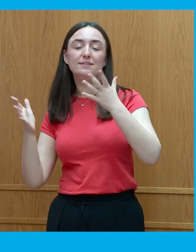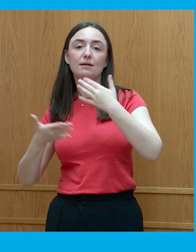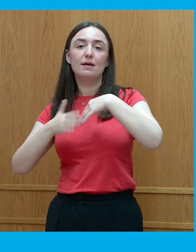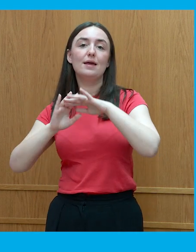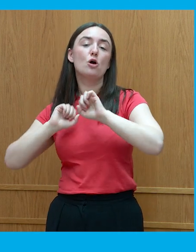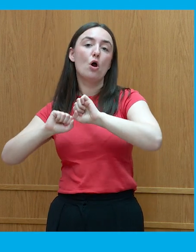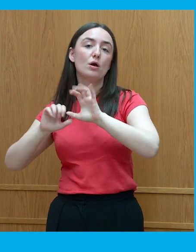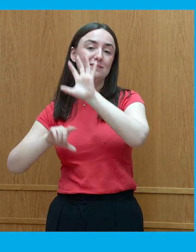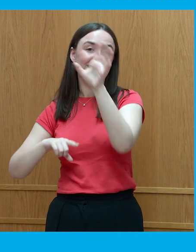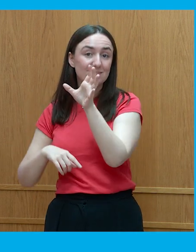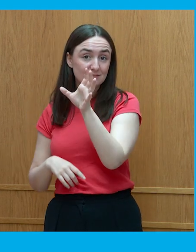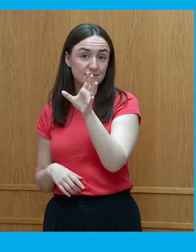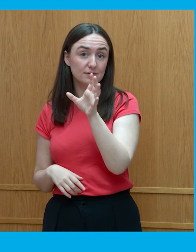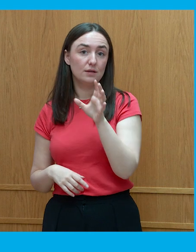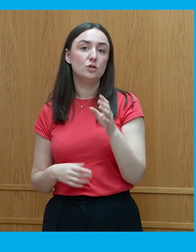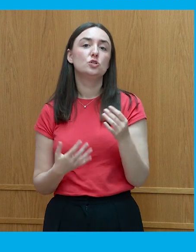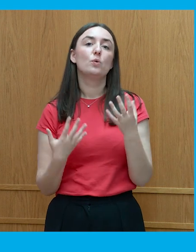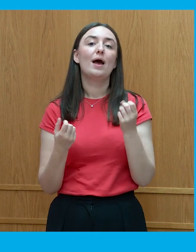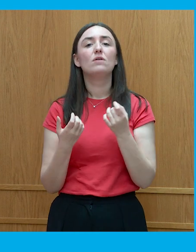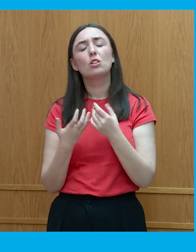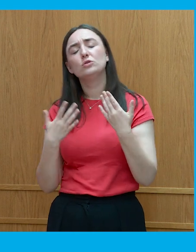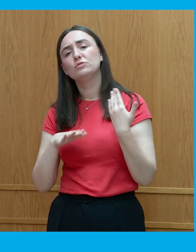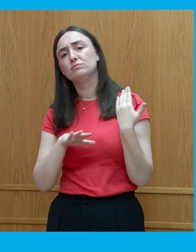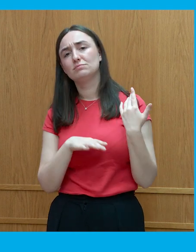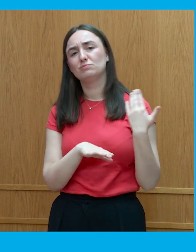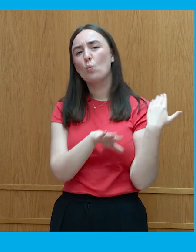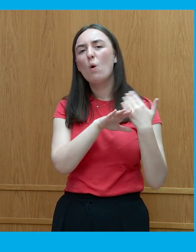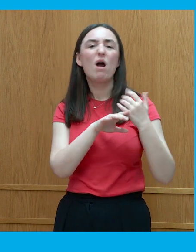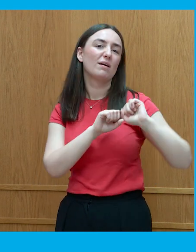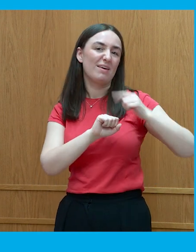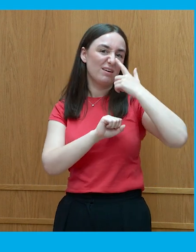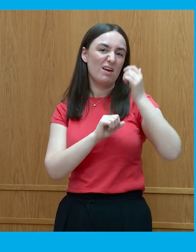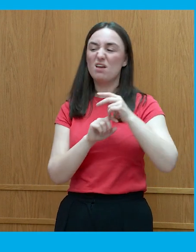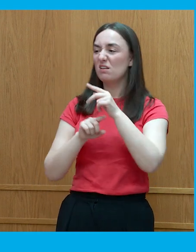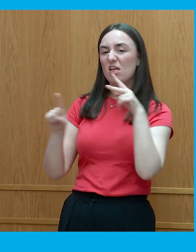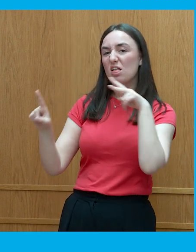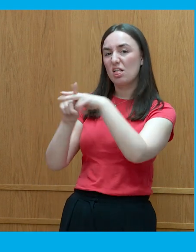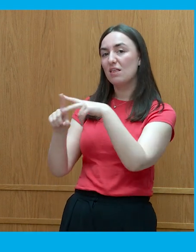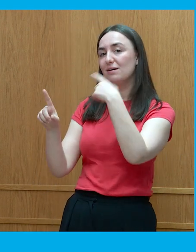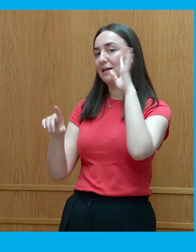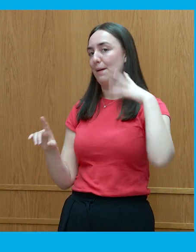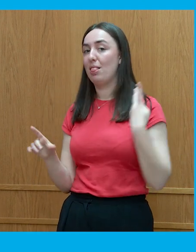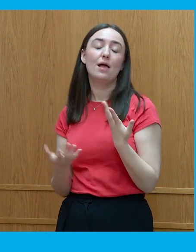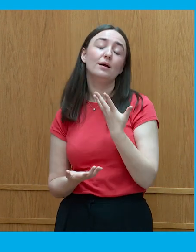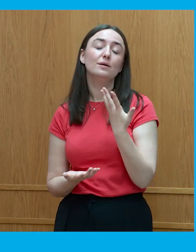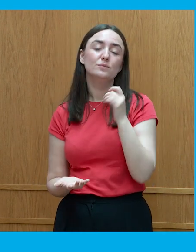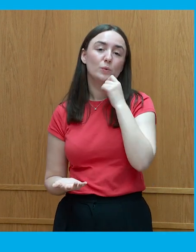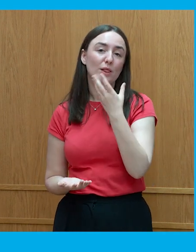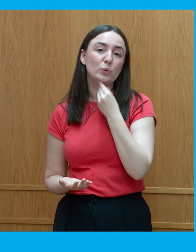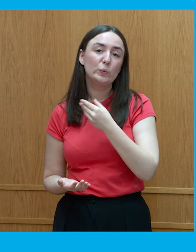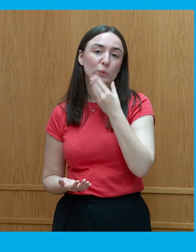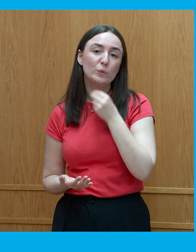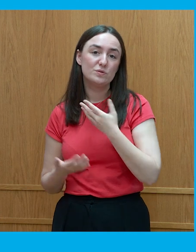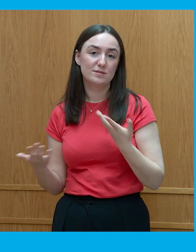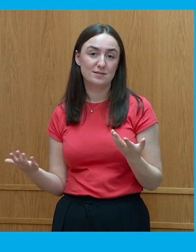of work to work with. They have a lot of video they can use for attack ads and things like that. I'm sure they'll use them. And so I think that's